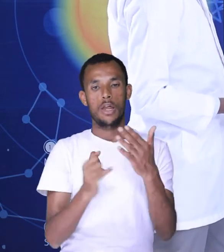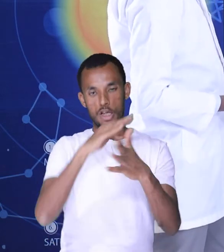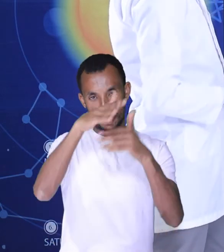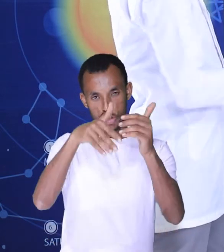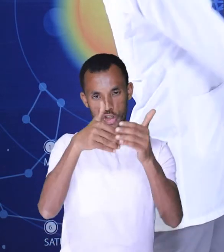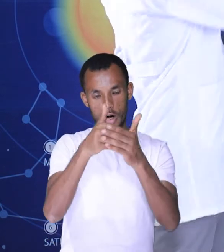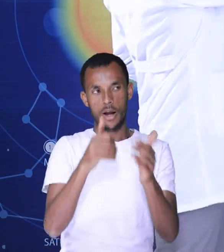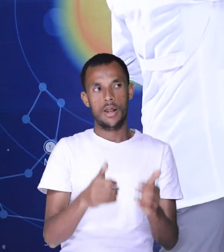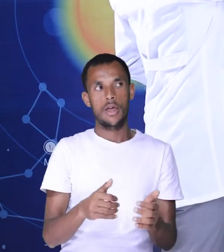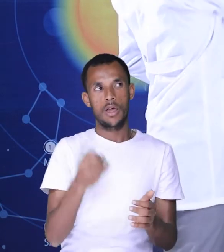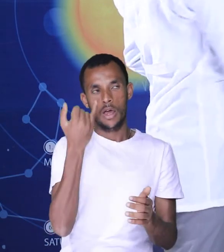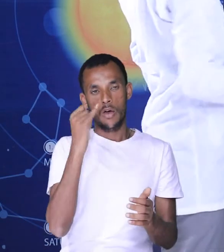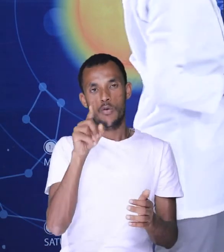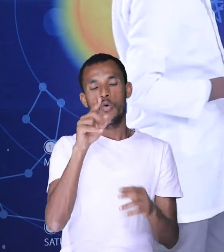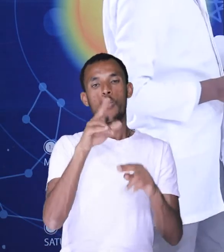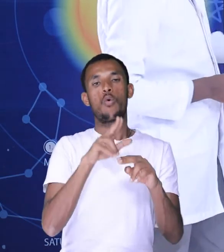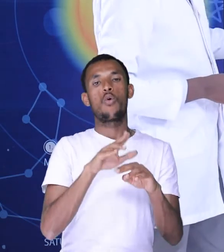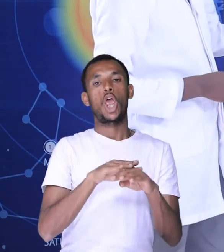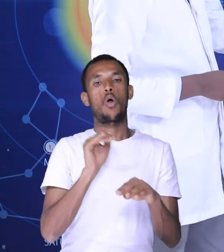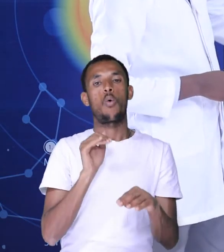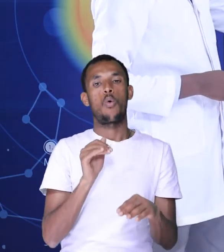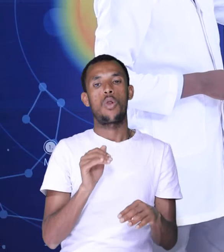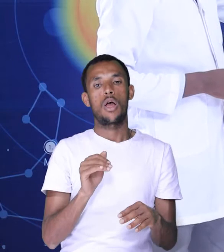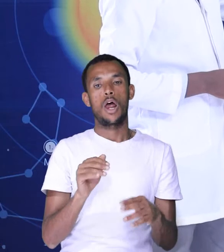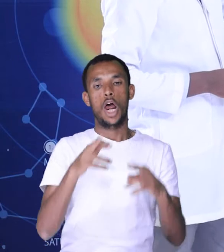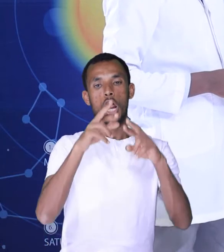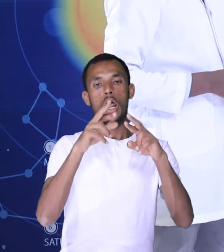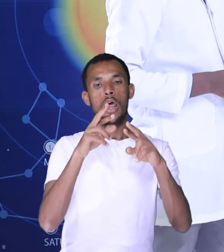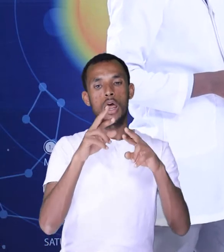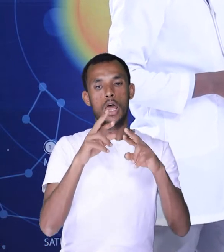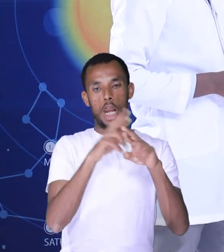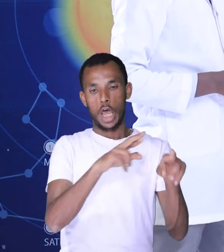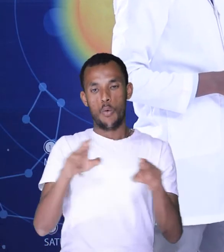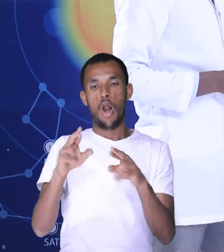generally, if you recall, regular polygon